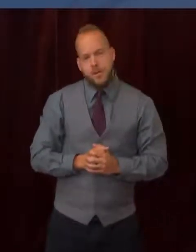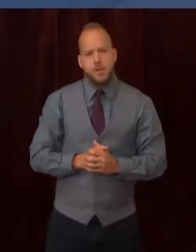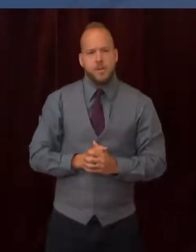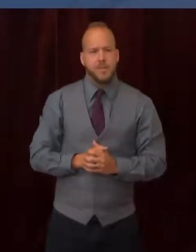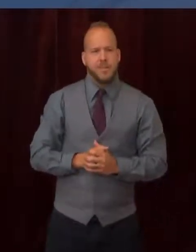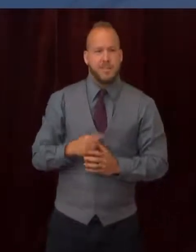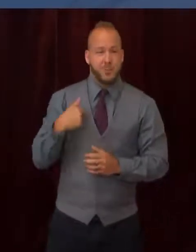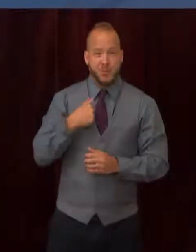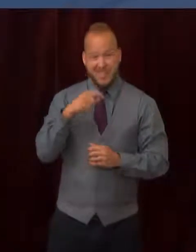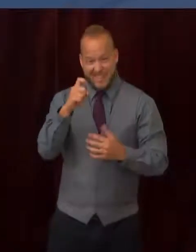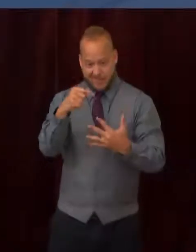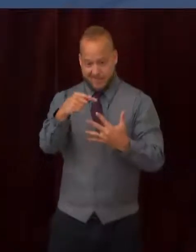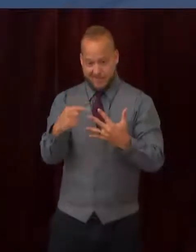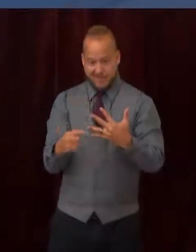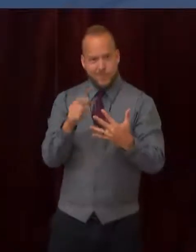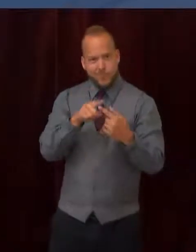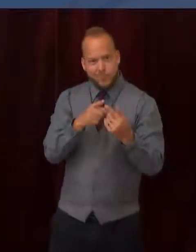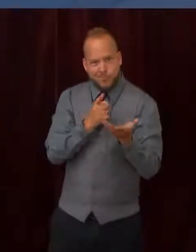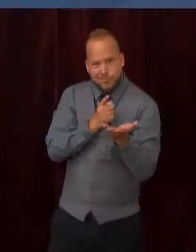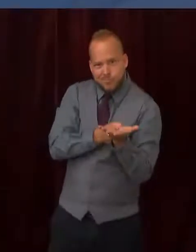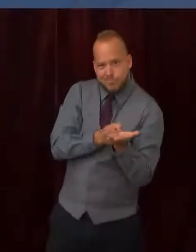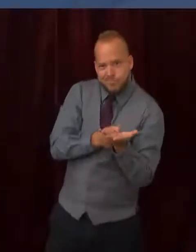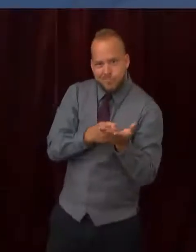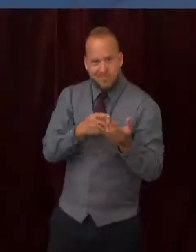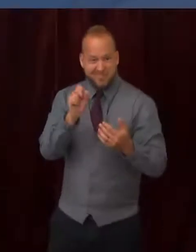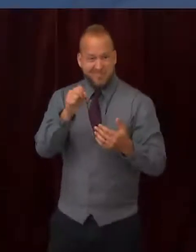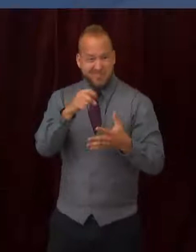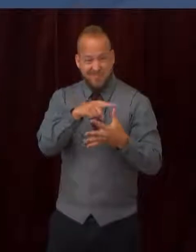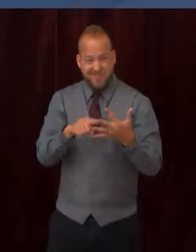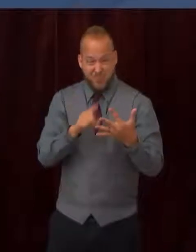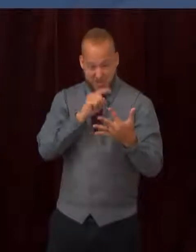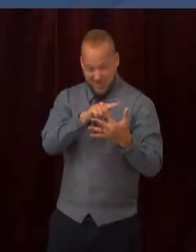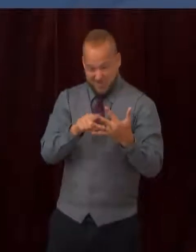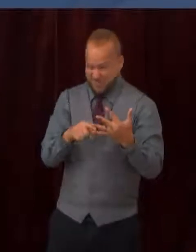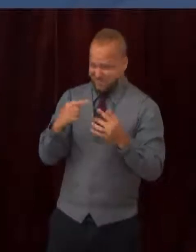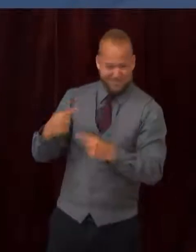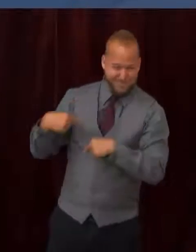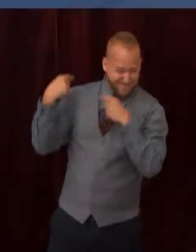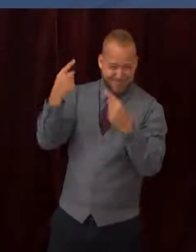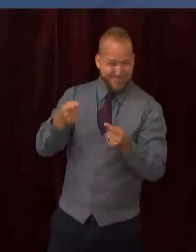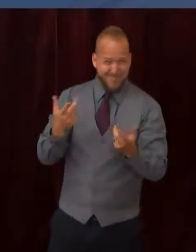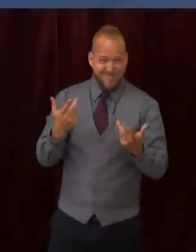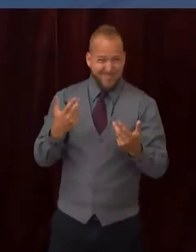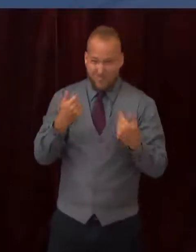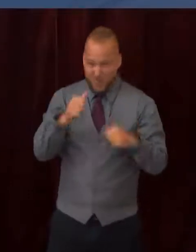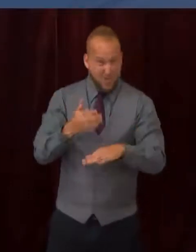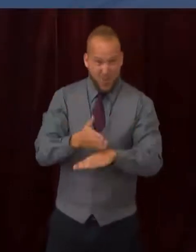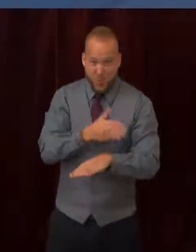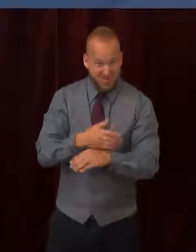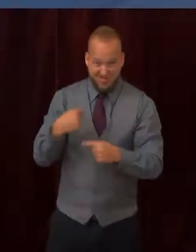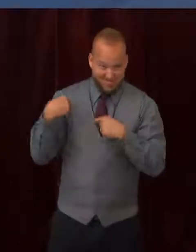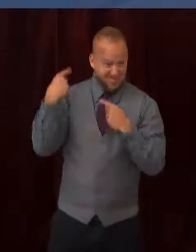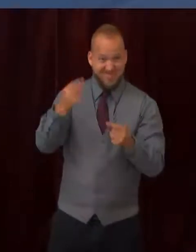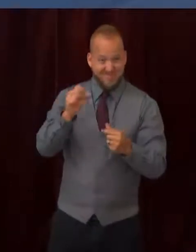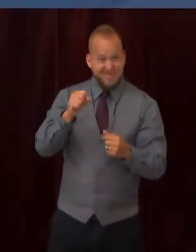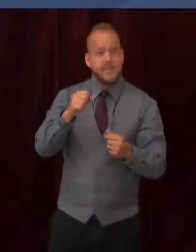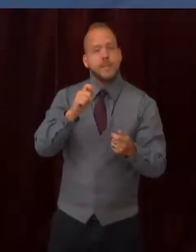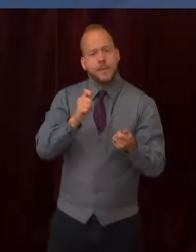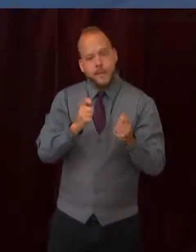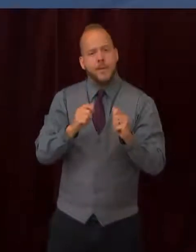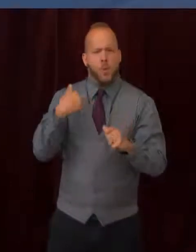to be different than the other things that we need to do. We know we need to have better early child education. We need